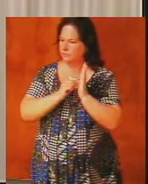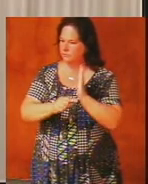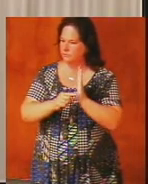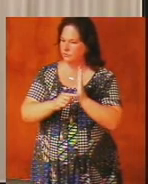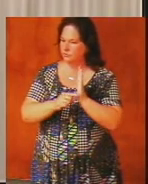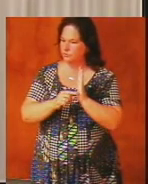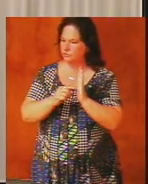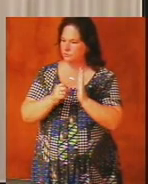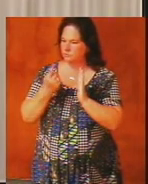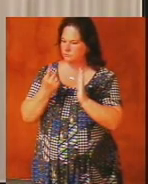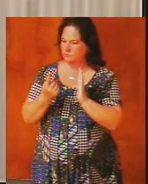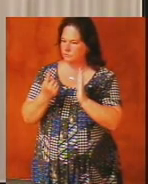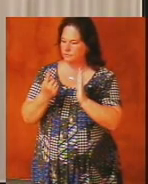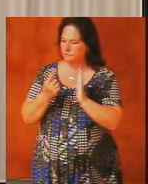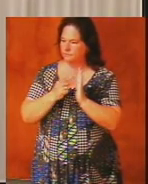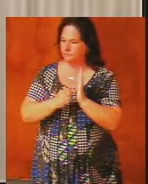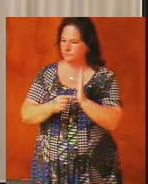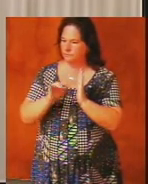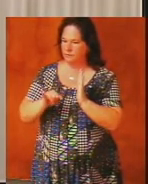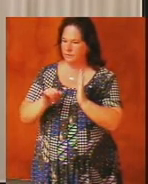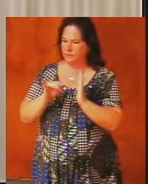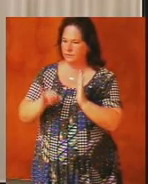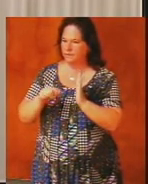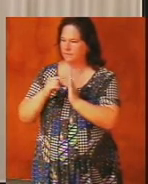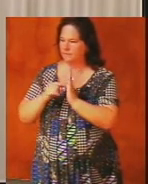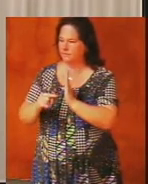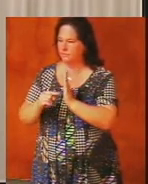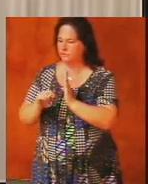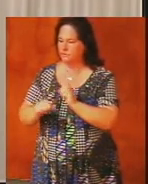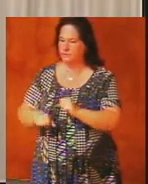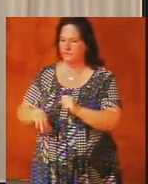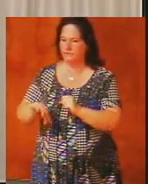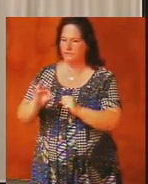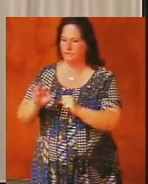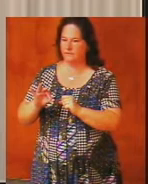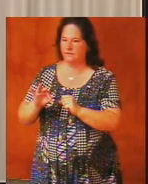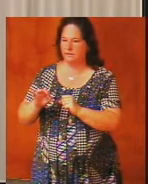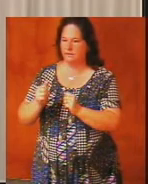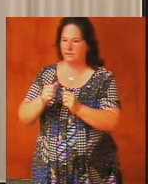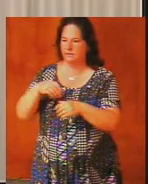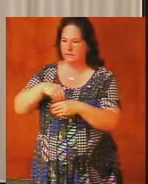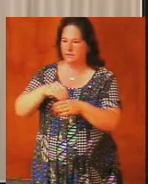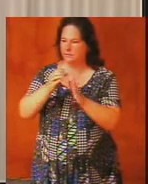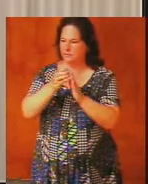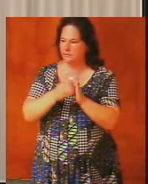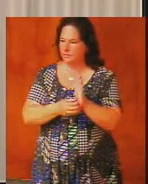Scripture. But that verse is going to be found in a paragraph.